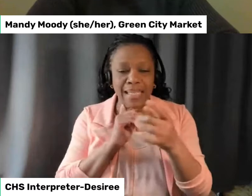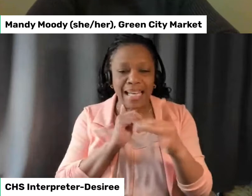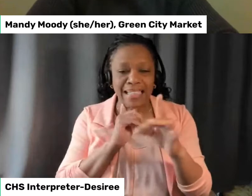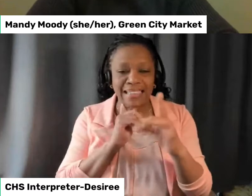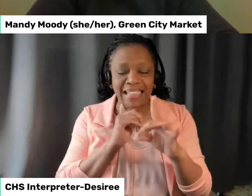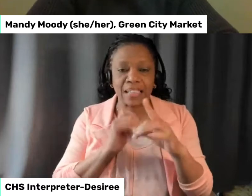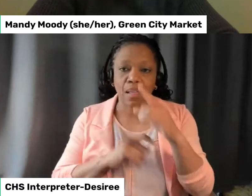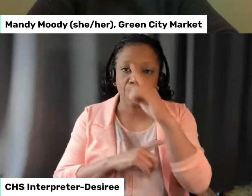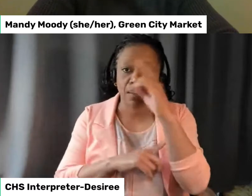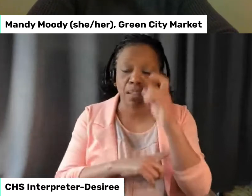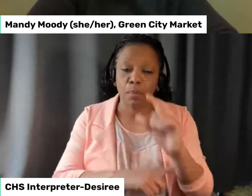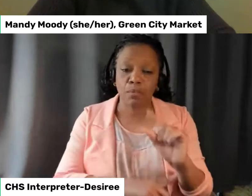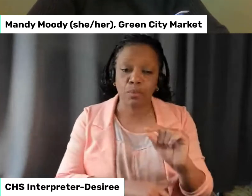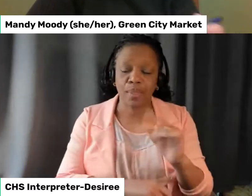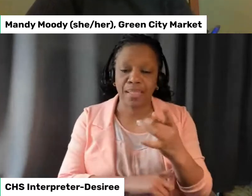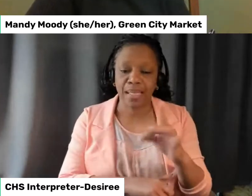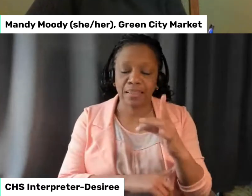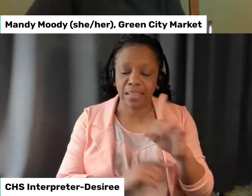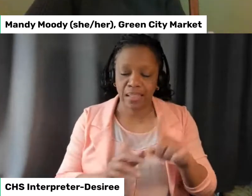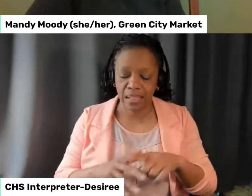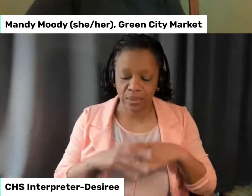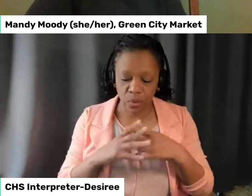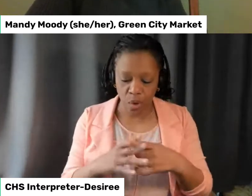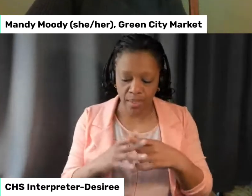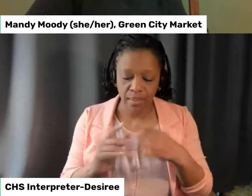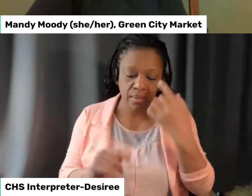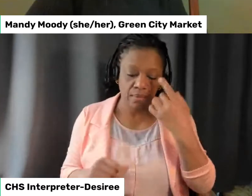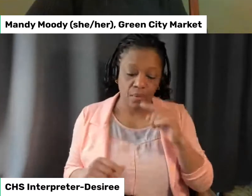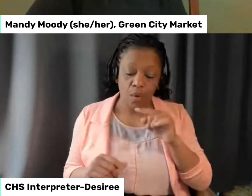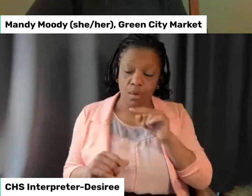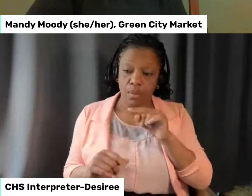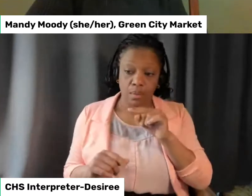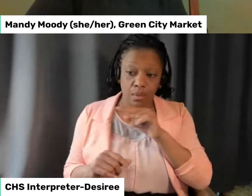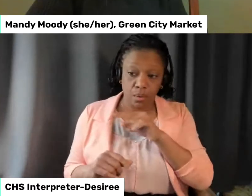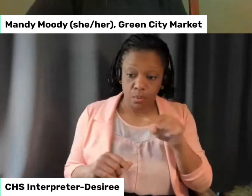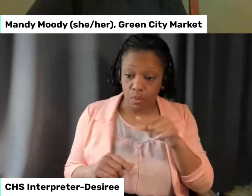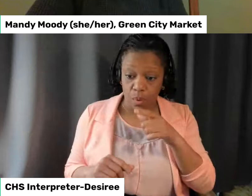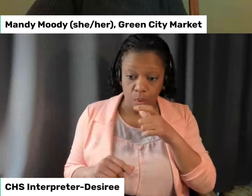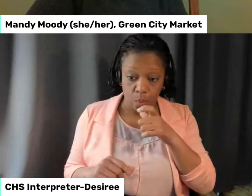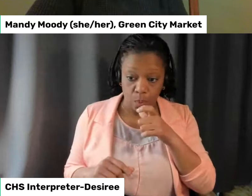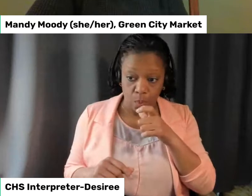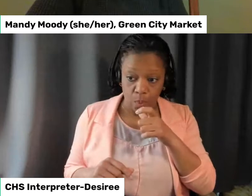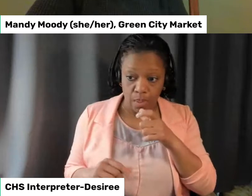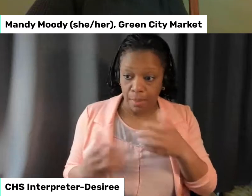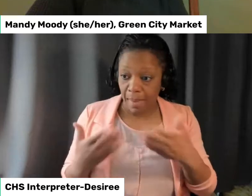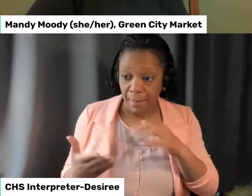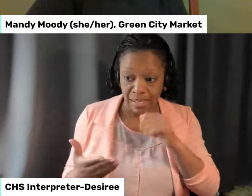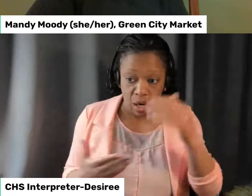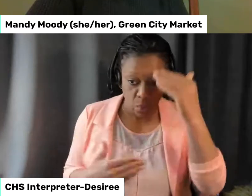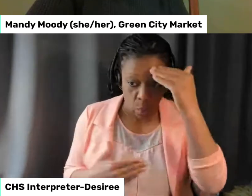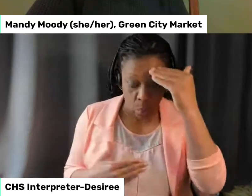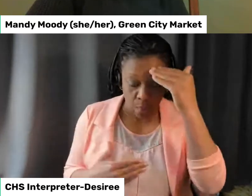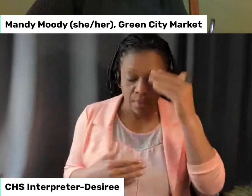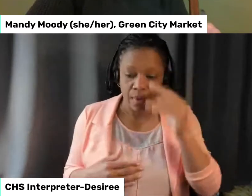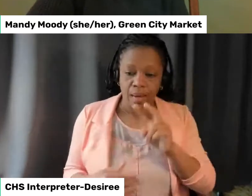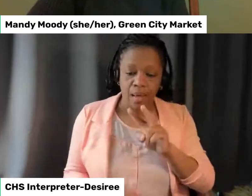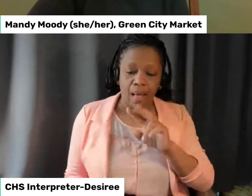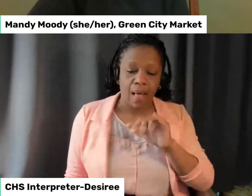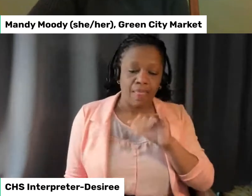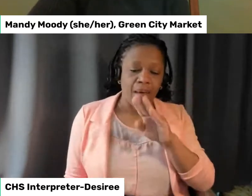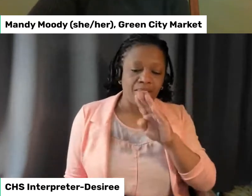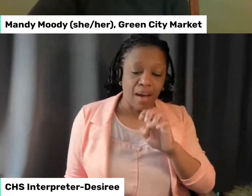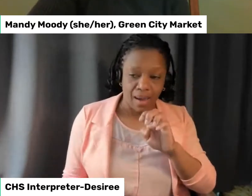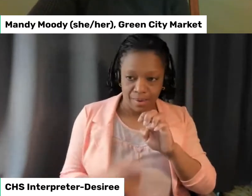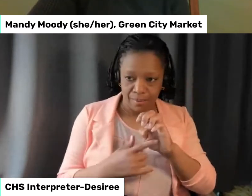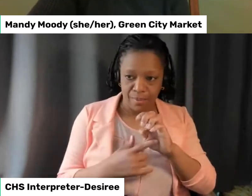summer of 2018. For those of you who don't know it, the vibe of the farmers market world